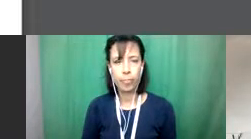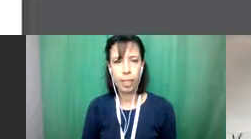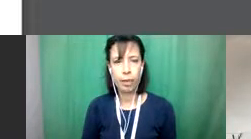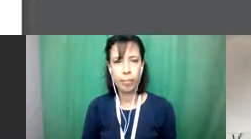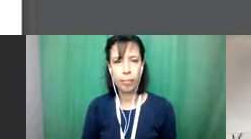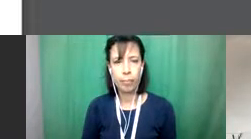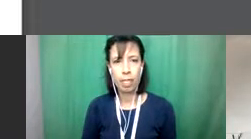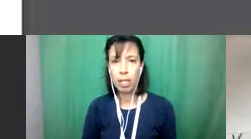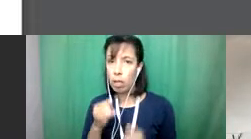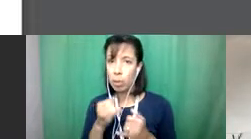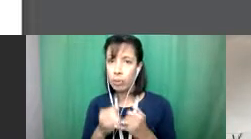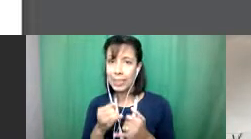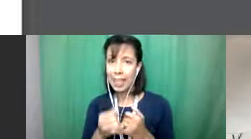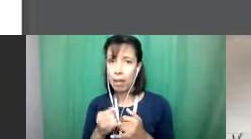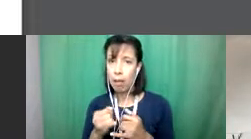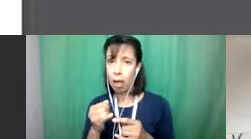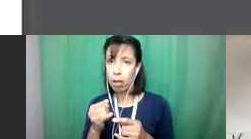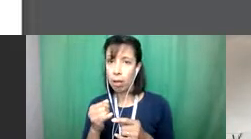Sarah, is that still clear to everyone?